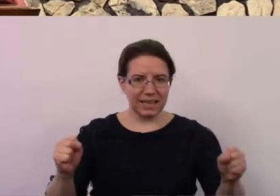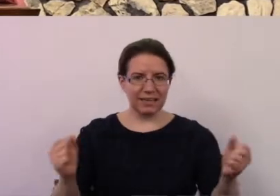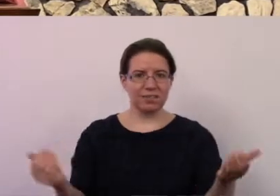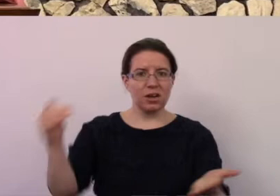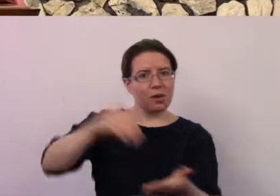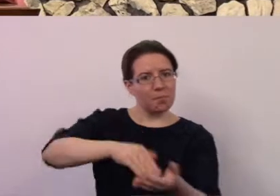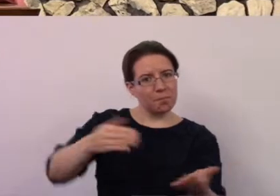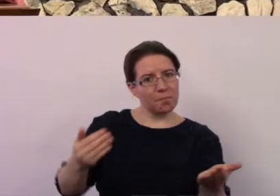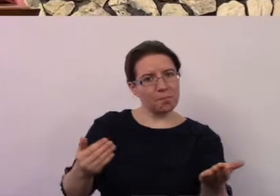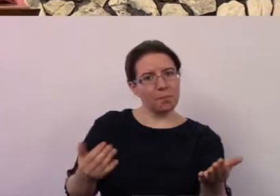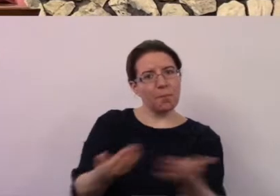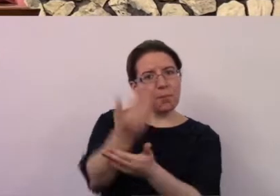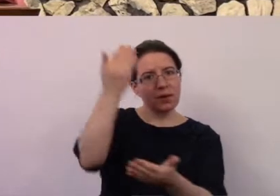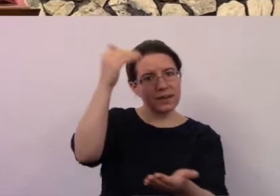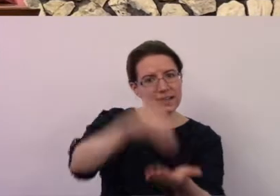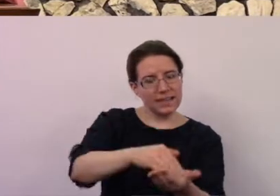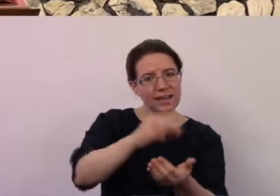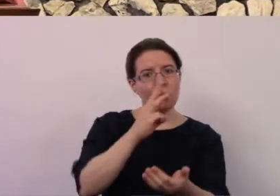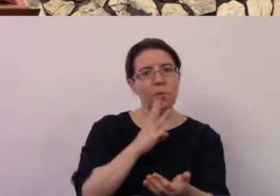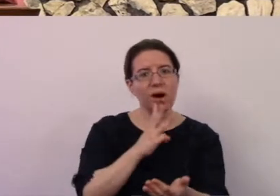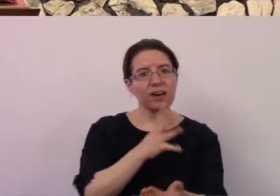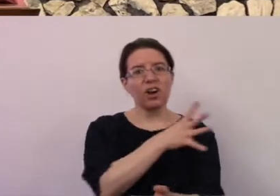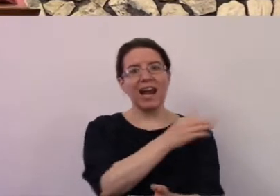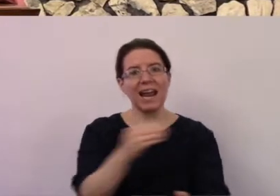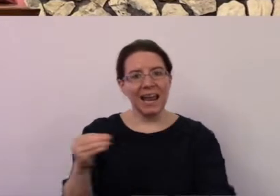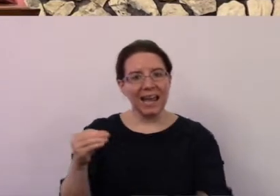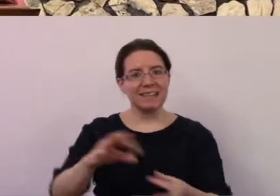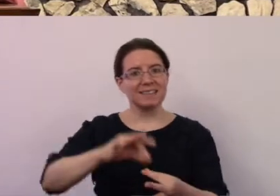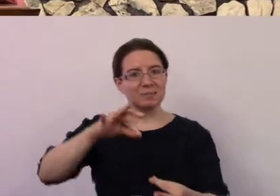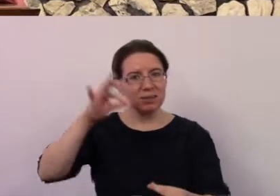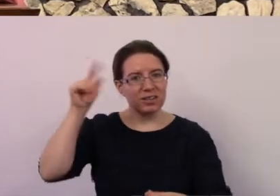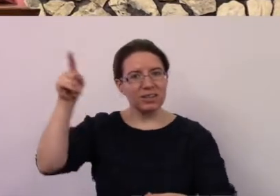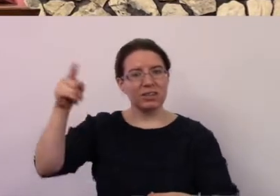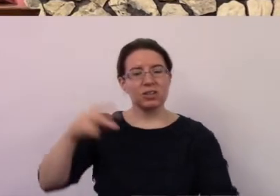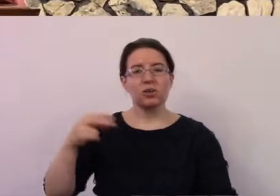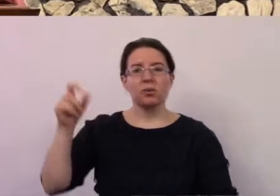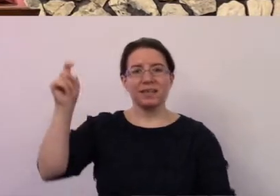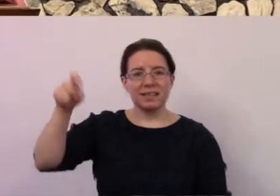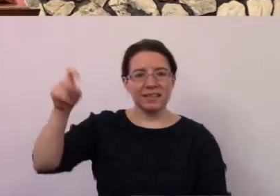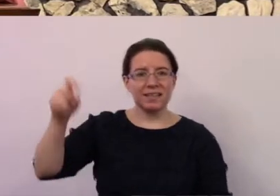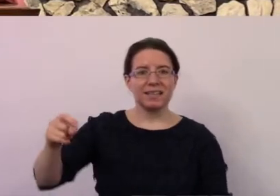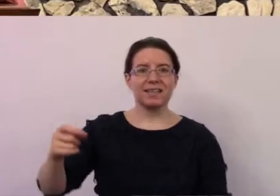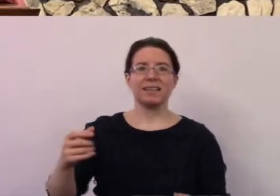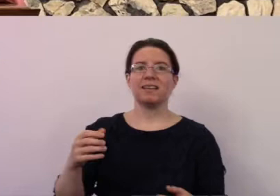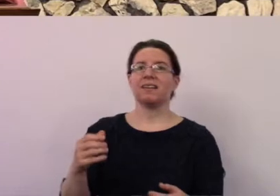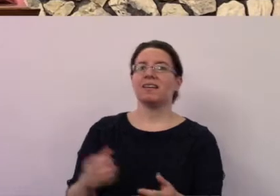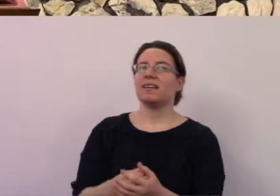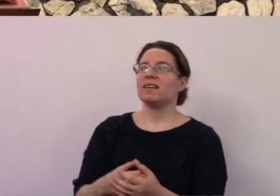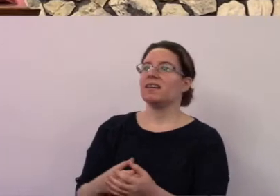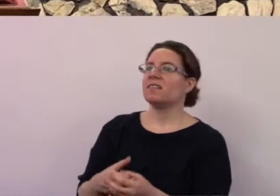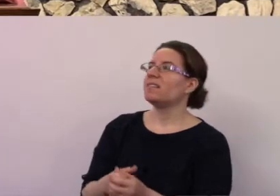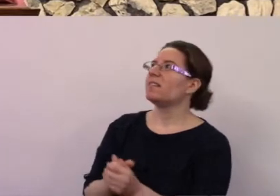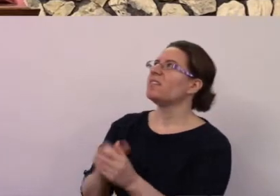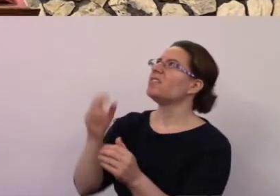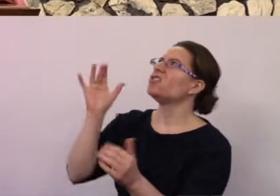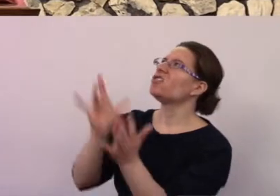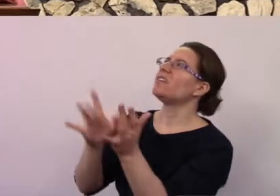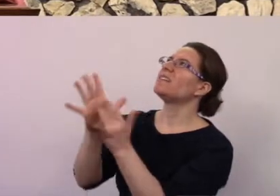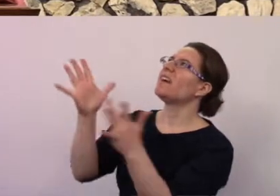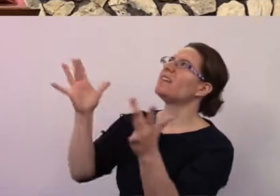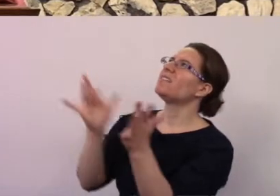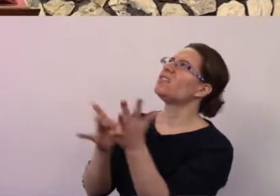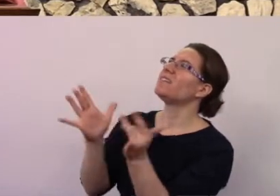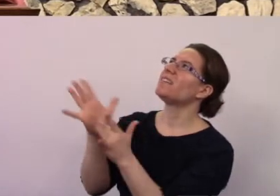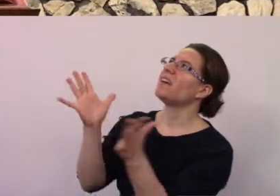have you been saved? Have you been born again of the water and of the Spirit? Oh, you need to call on